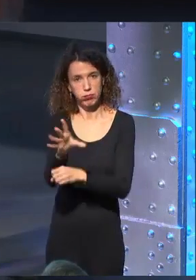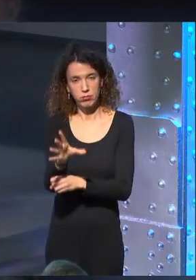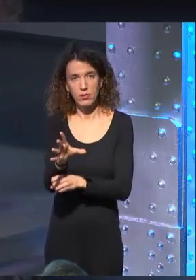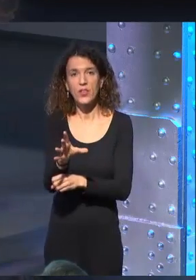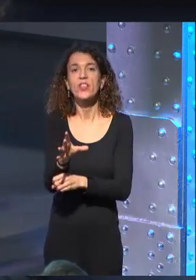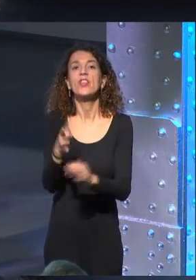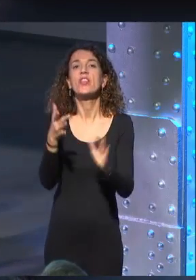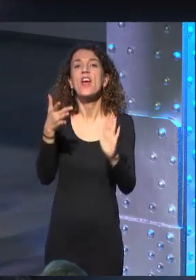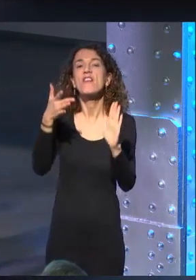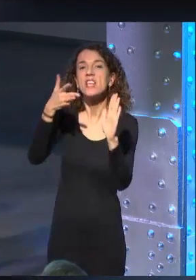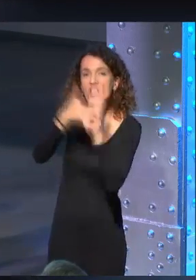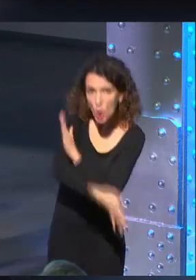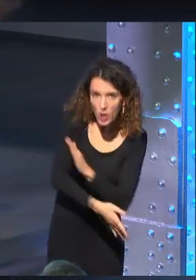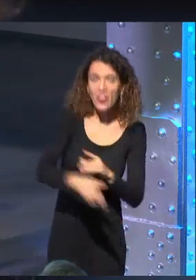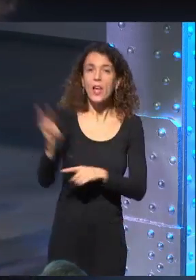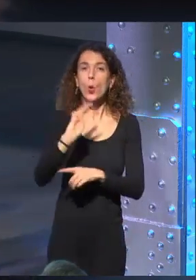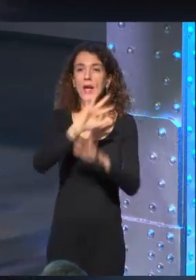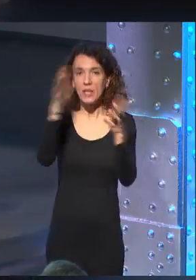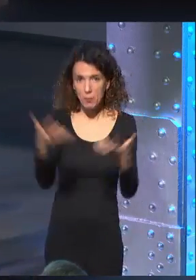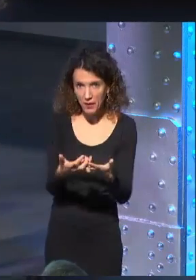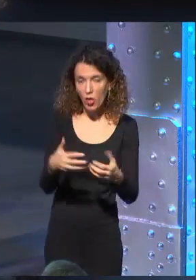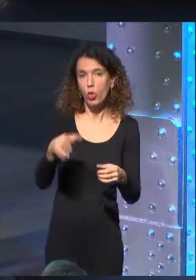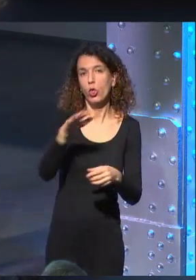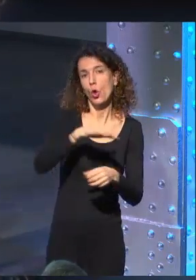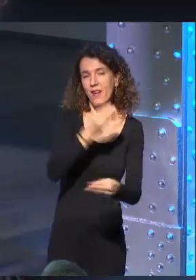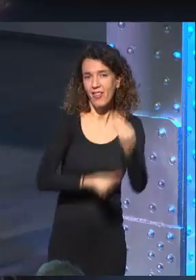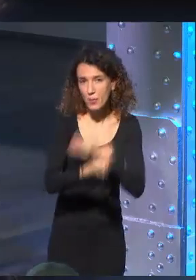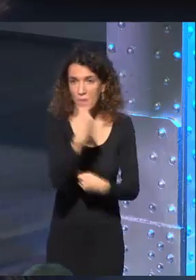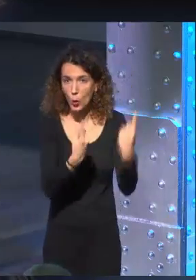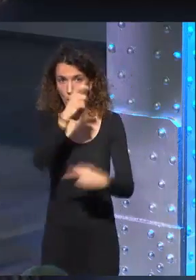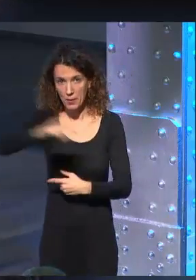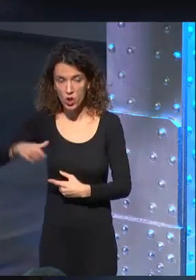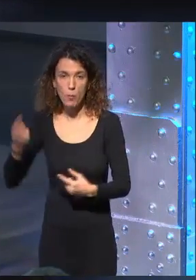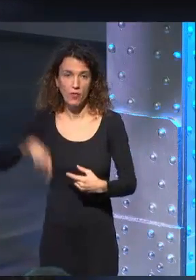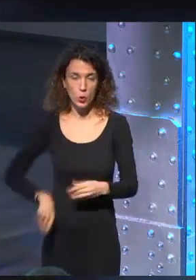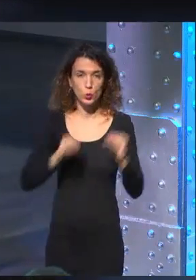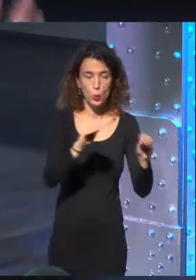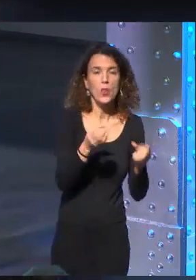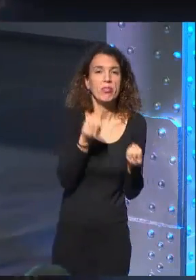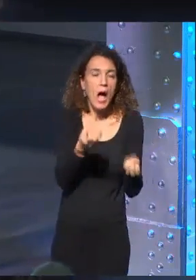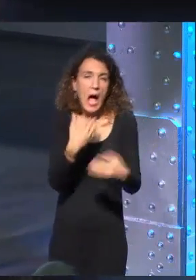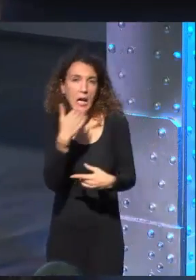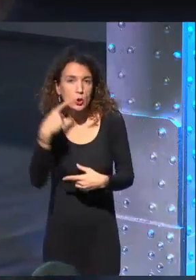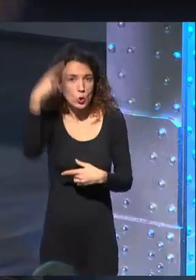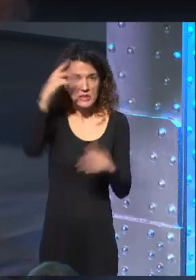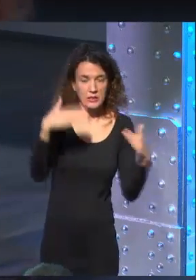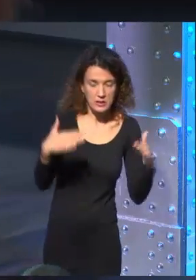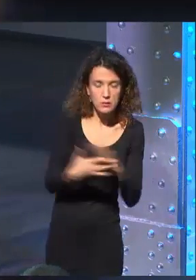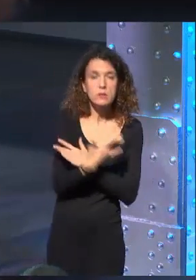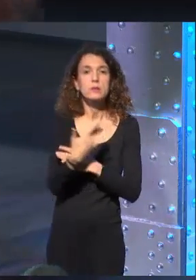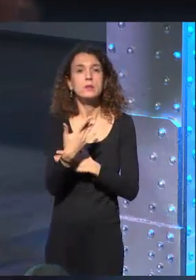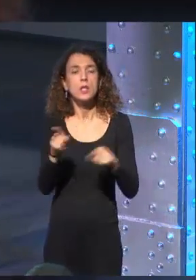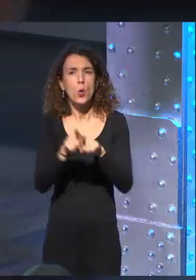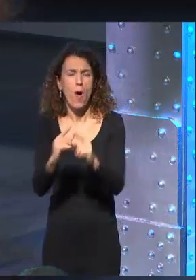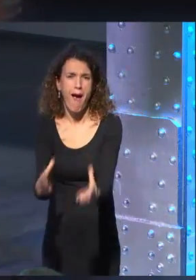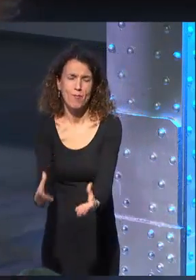first part was about definitions in Wikipedia, and it was just